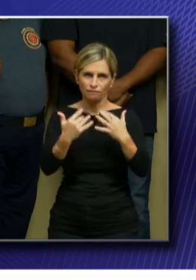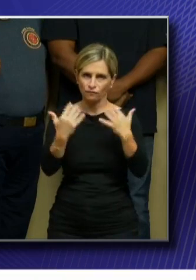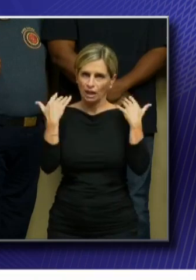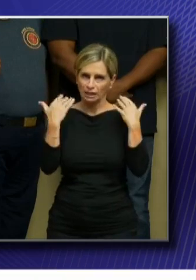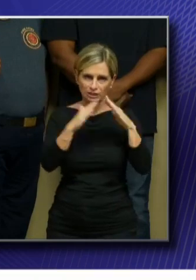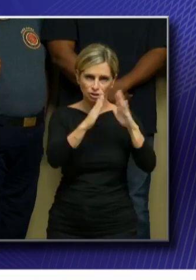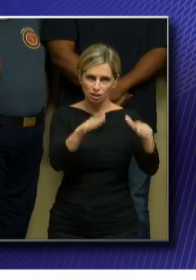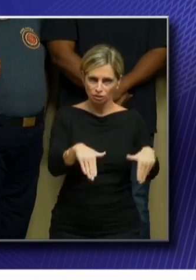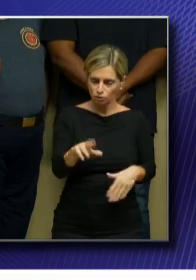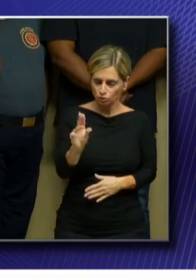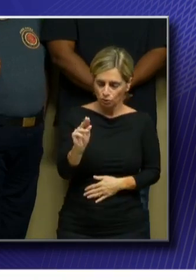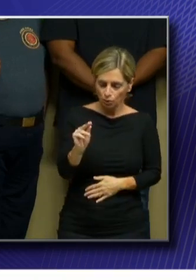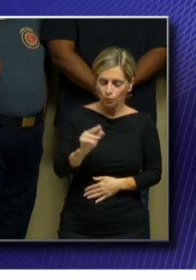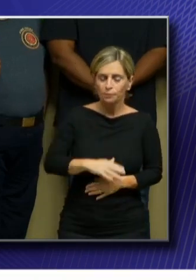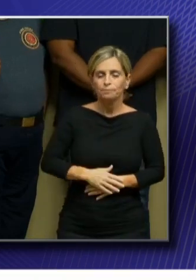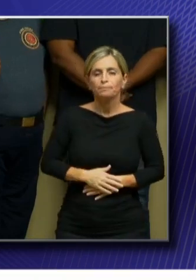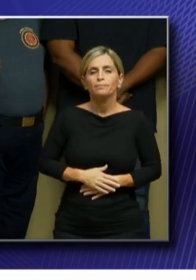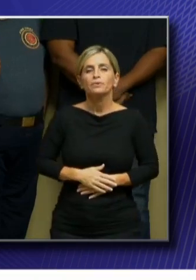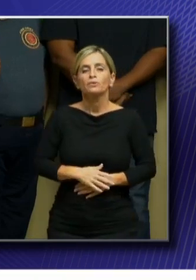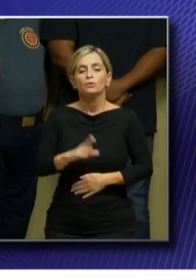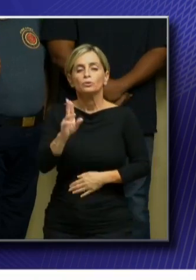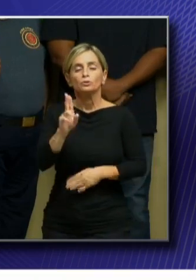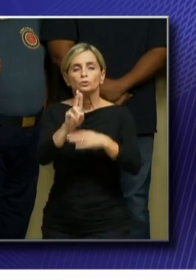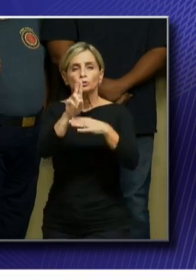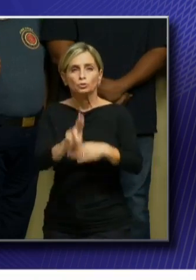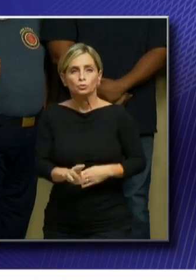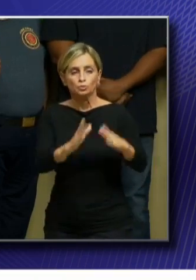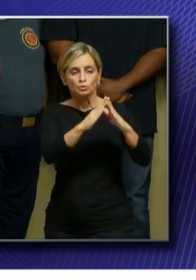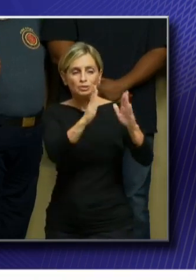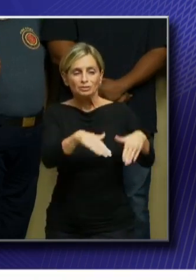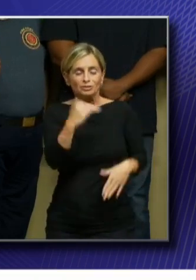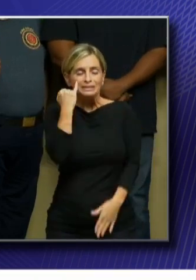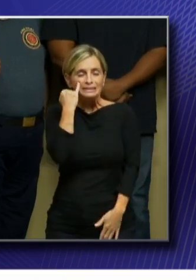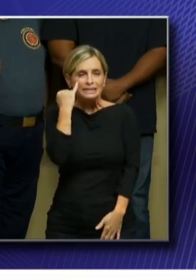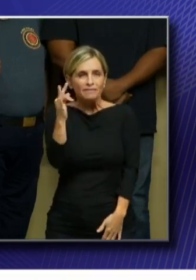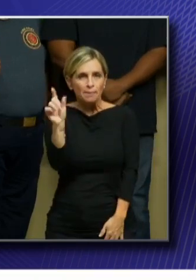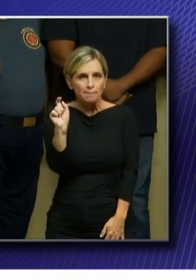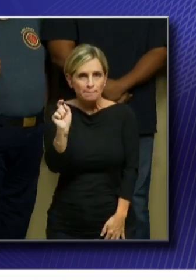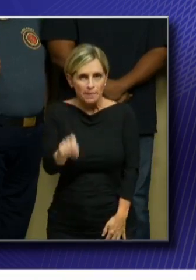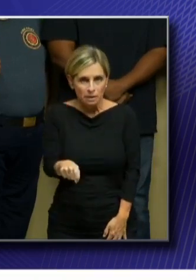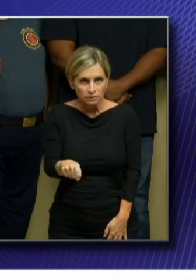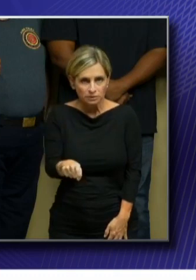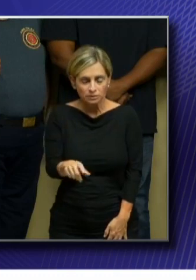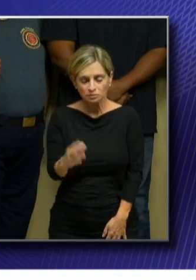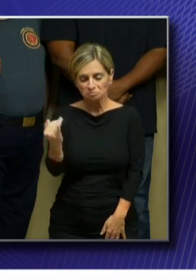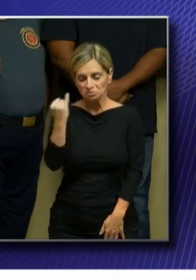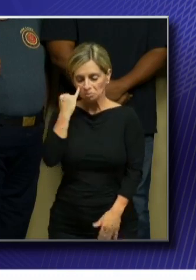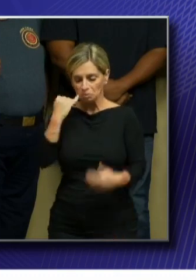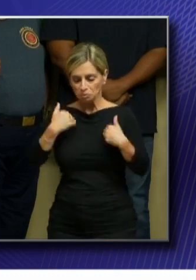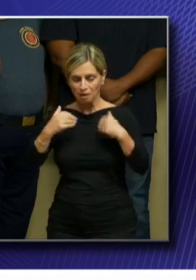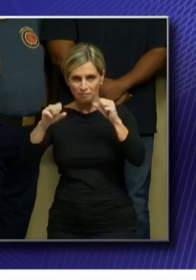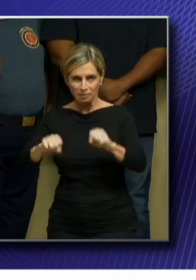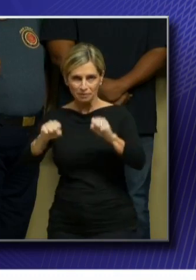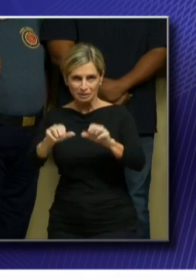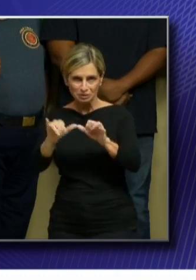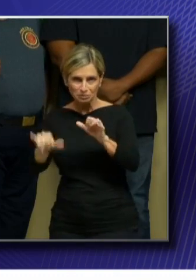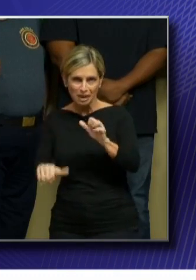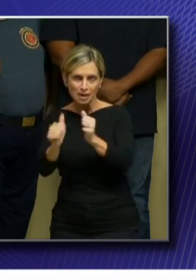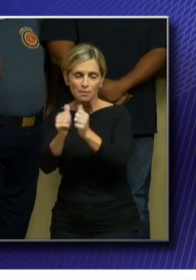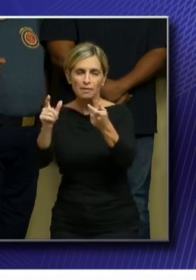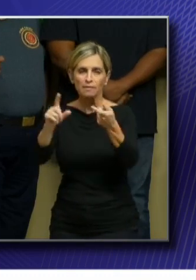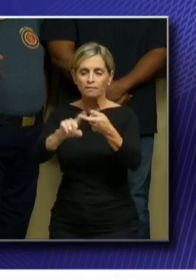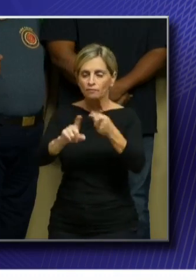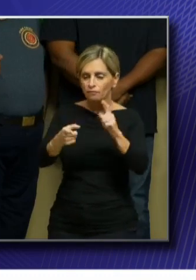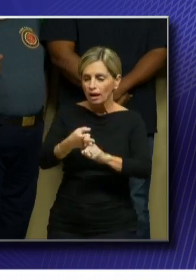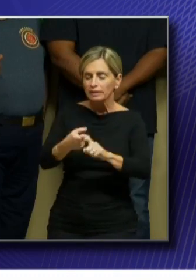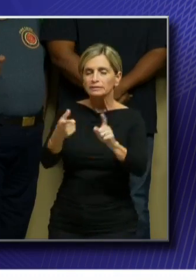to utilize the shelters as a last resort. If you have the ability to stay with family and friends, please make those arrangements now. Make sure you